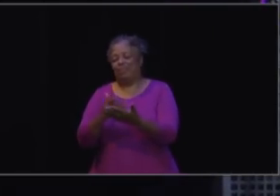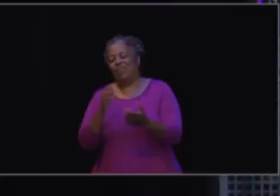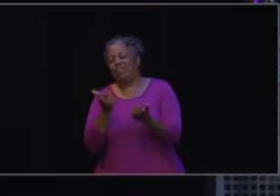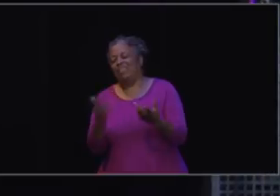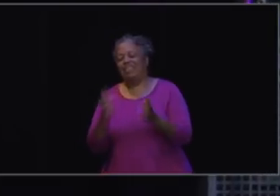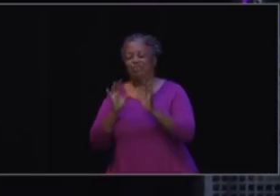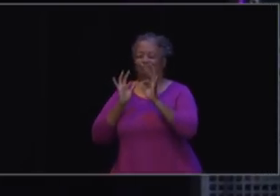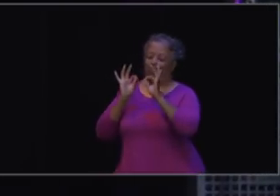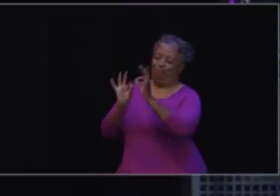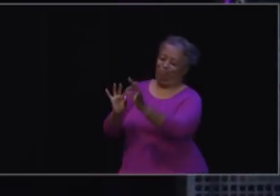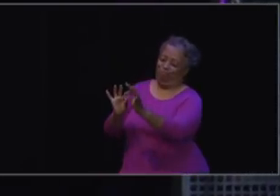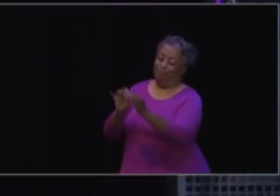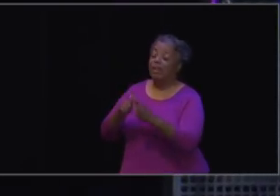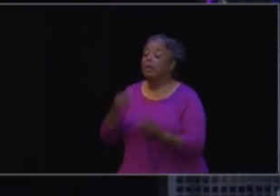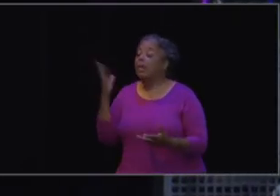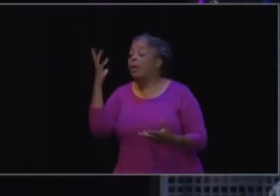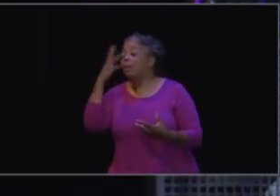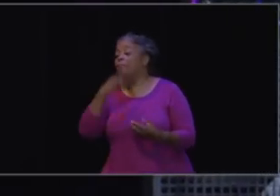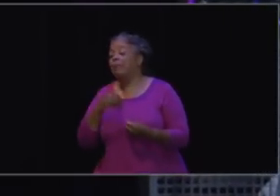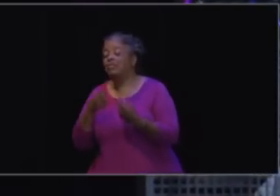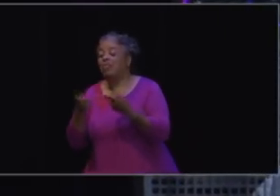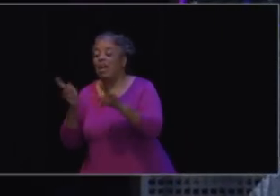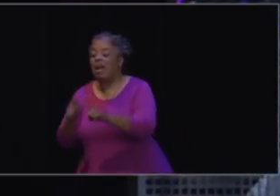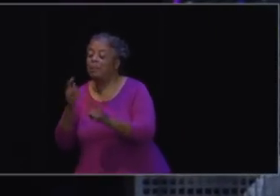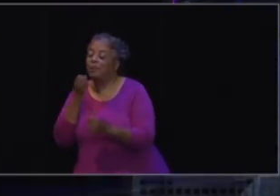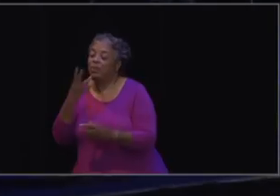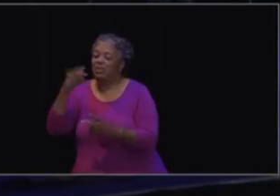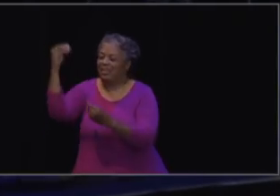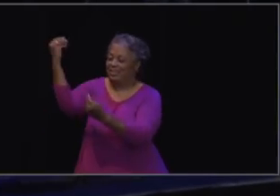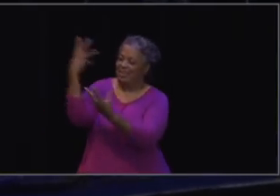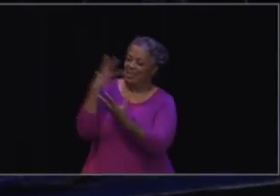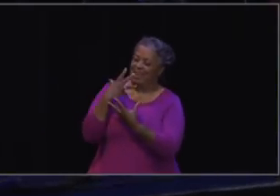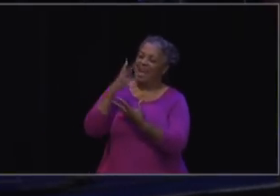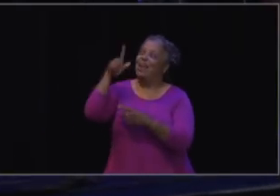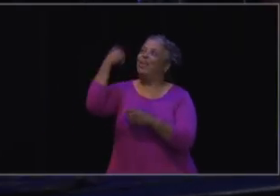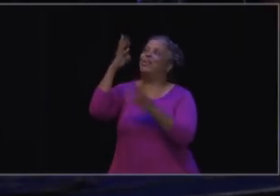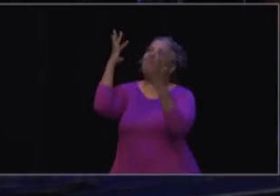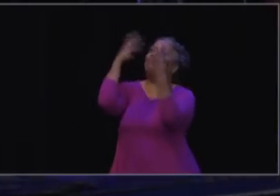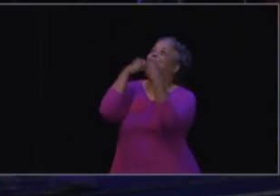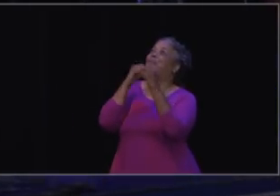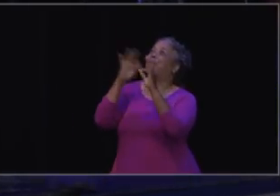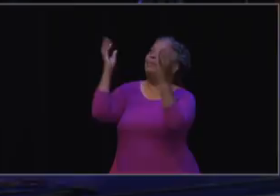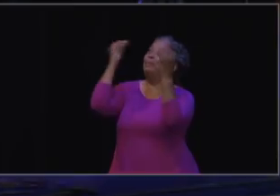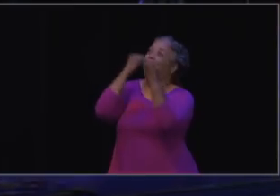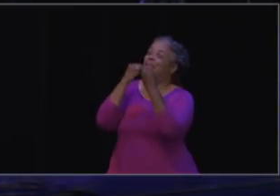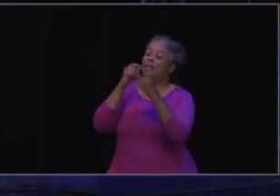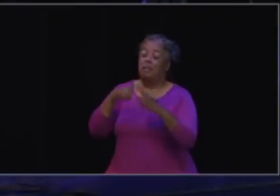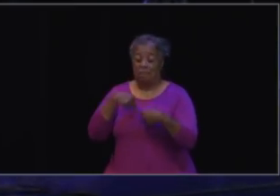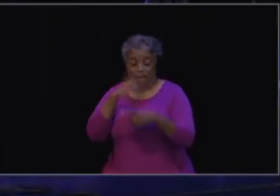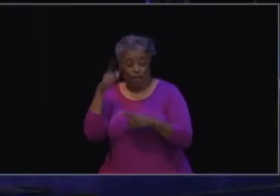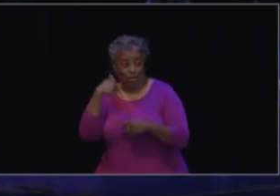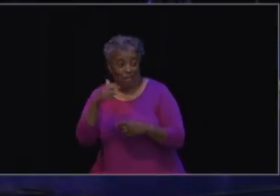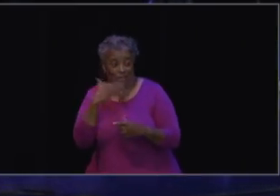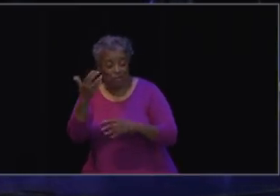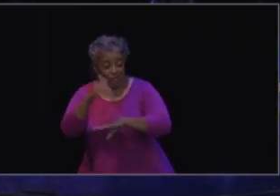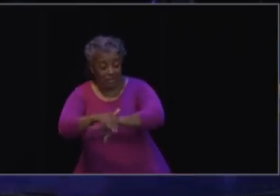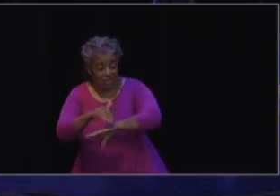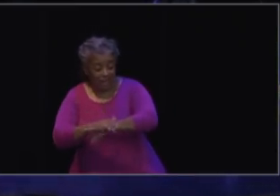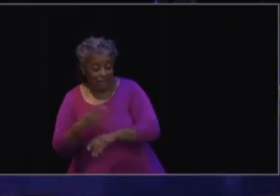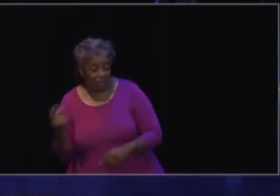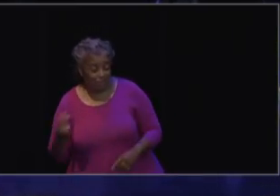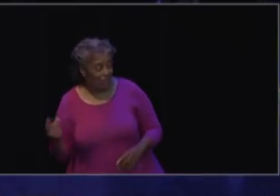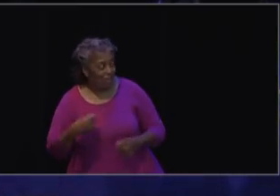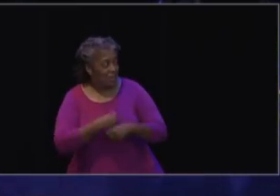times. Dow, dow, let's take a picture dow, in the good dow, light. Dow, let's dow, make it look like a good night.